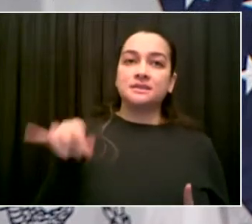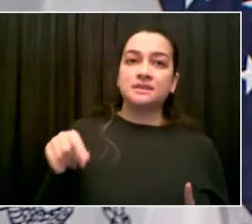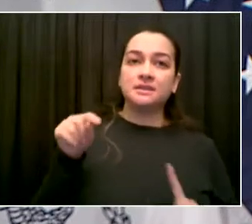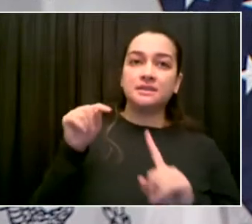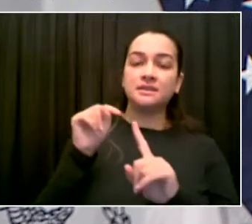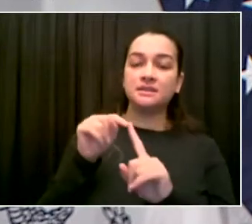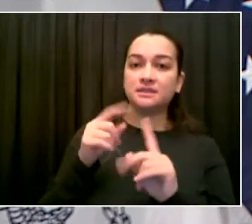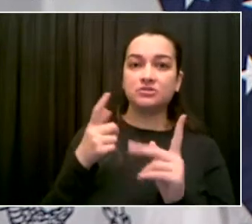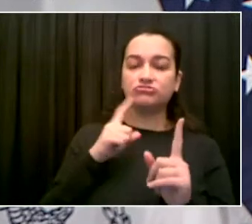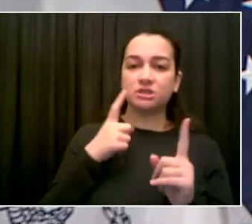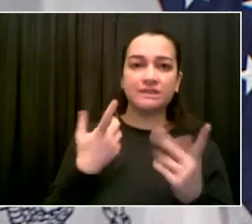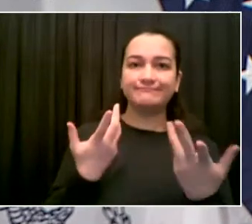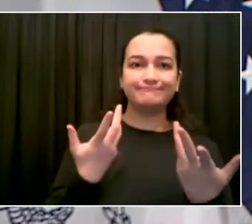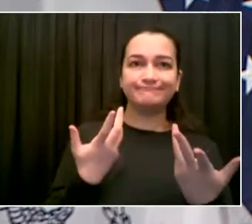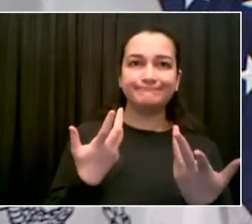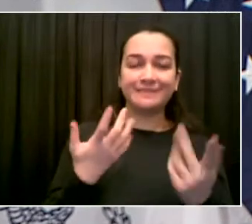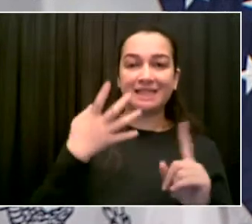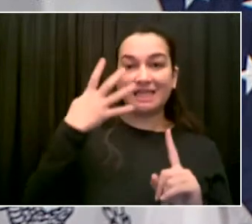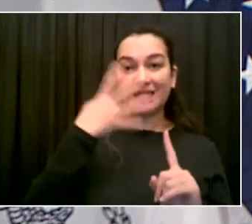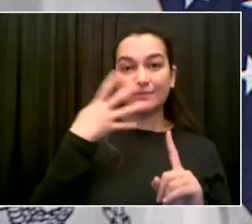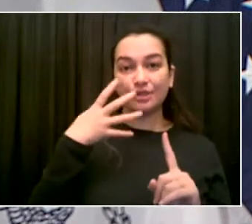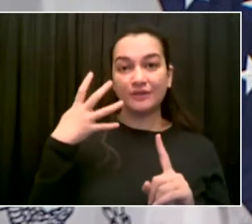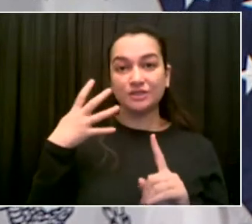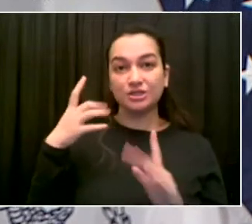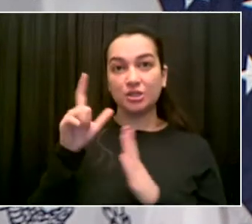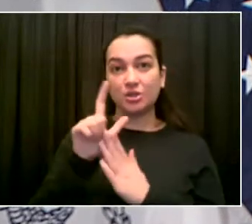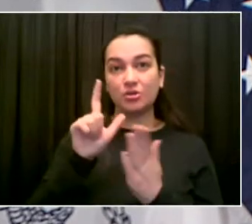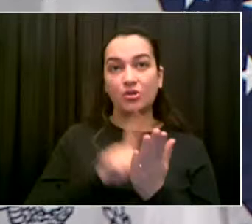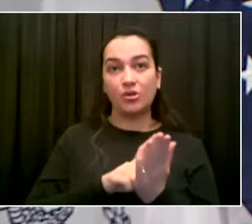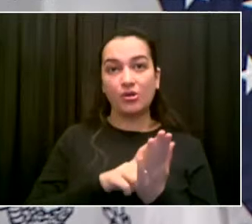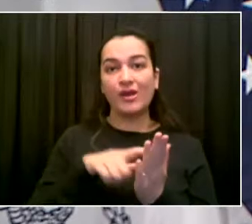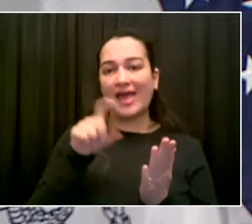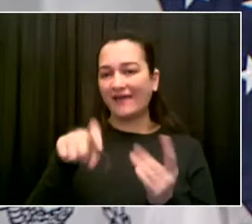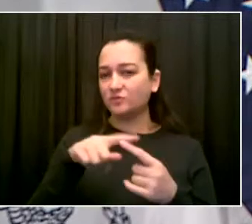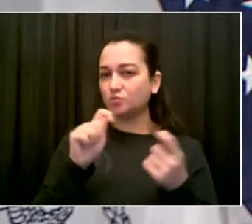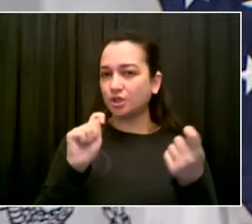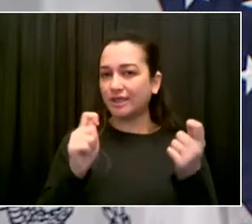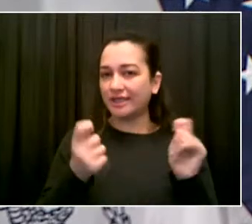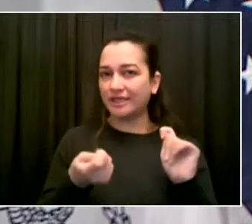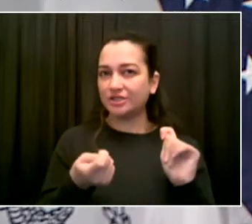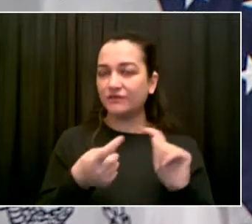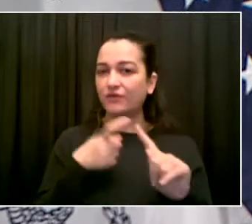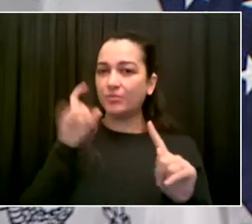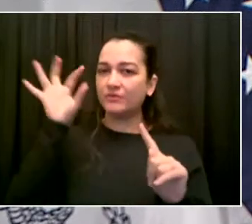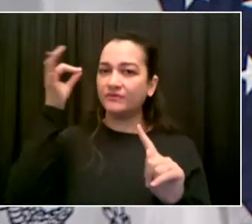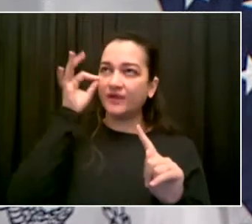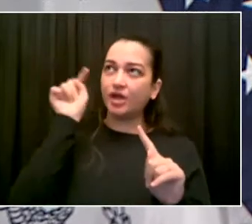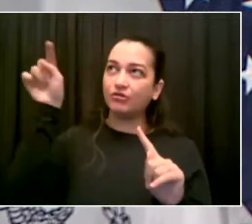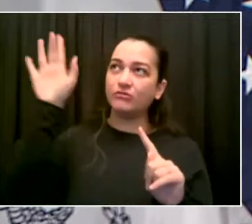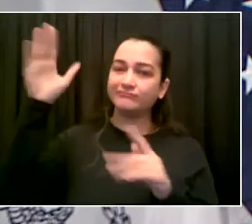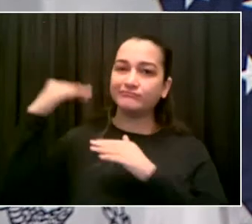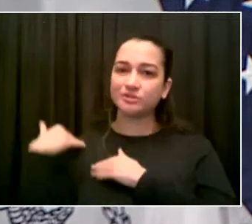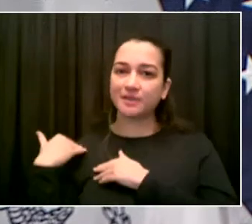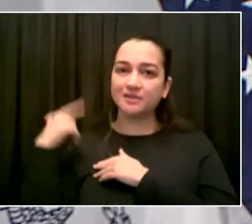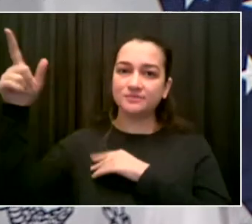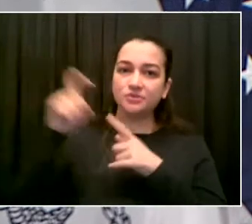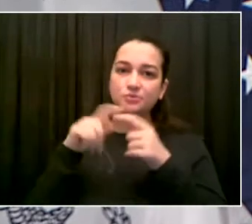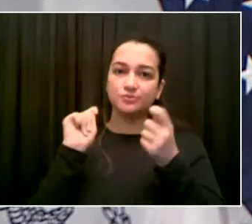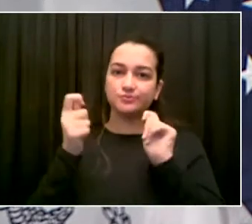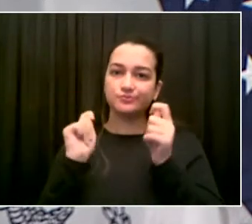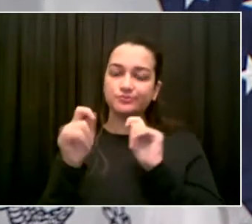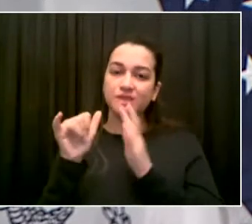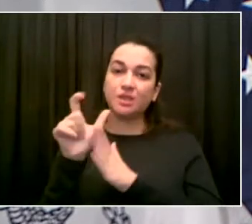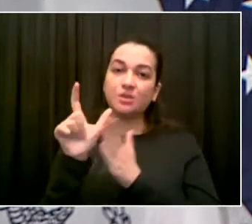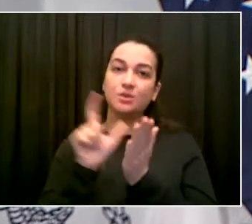who are here, and let's change this whole paradigm and make sense of it rather than this illusion we've been living